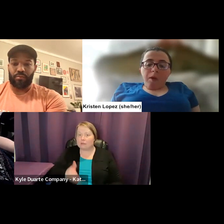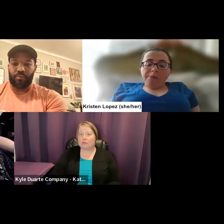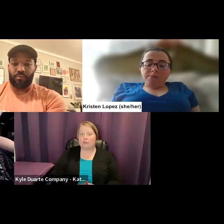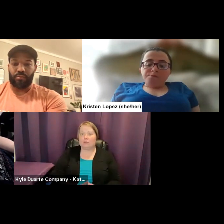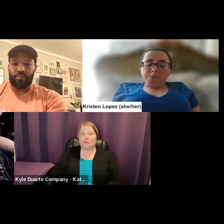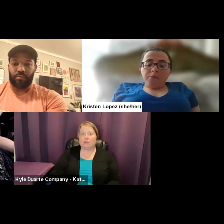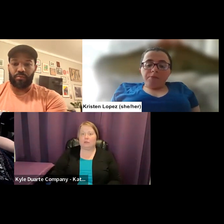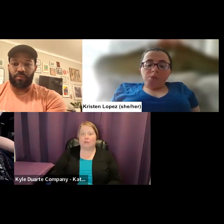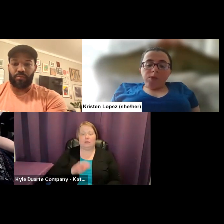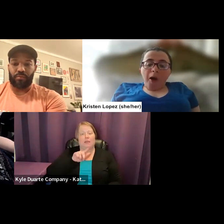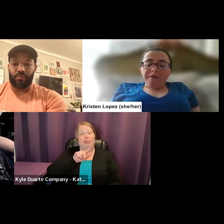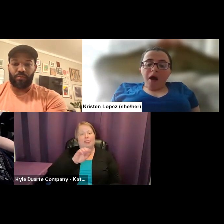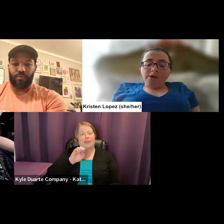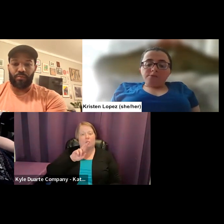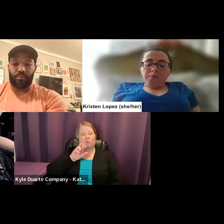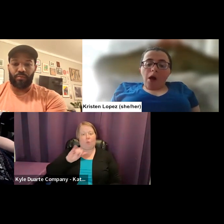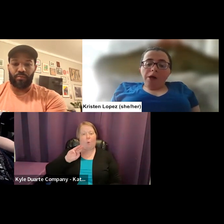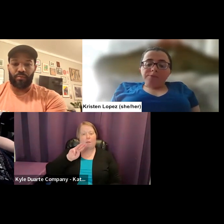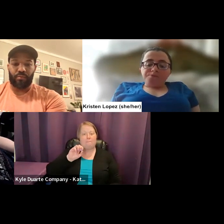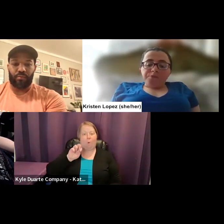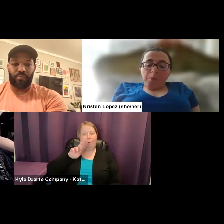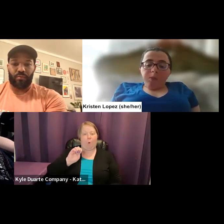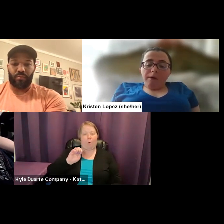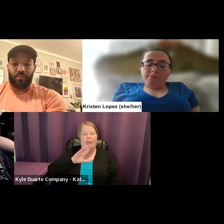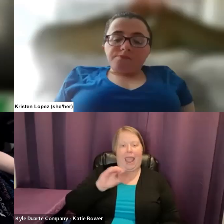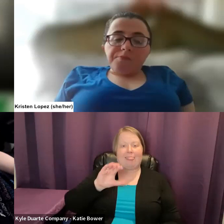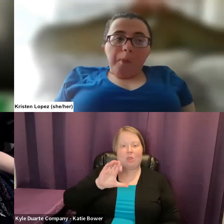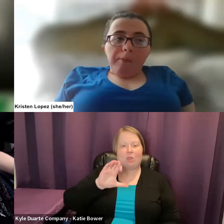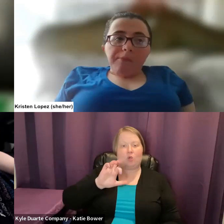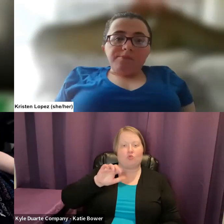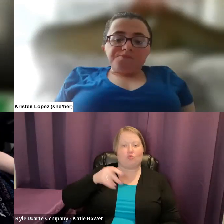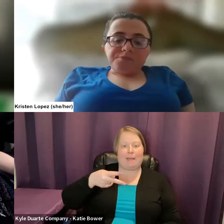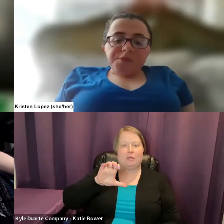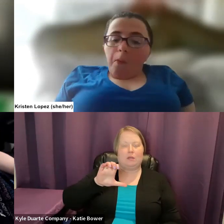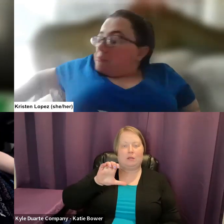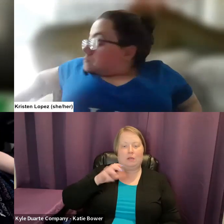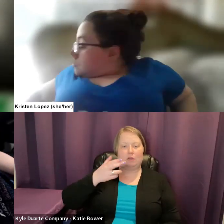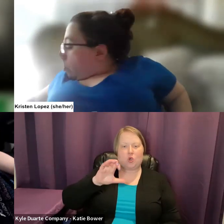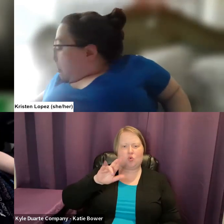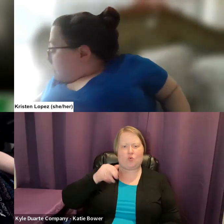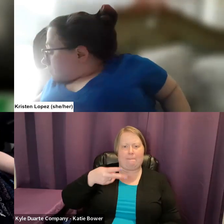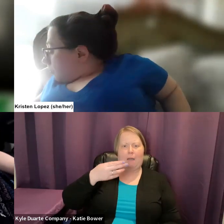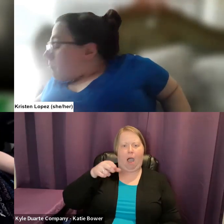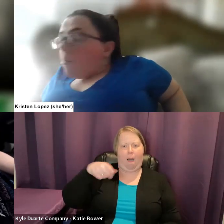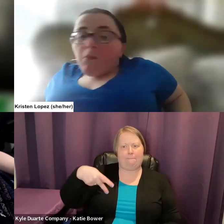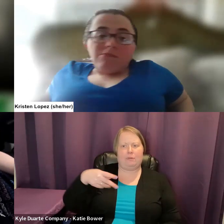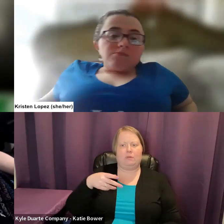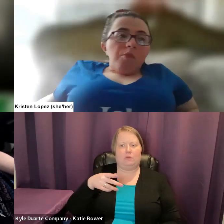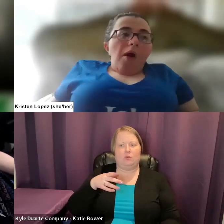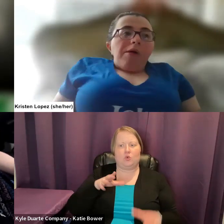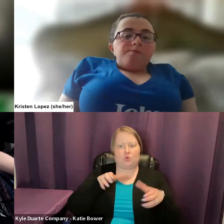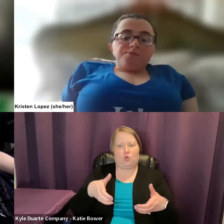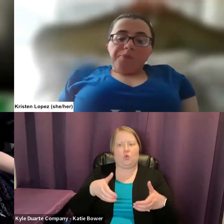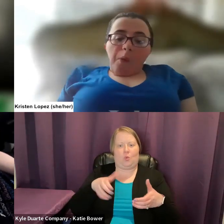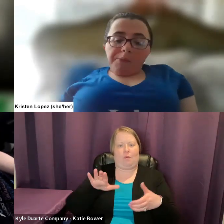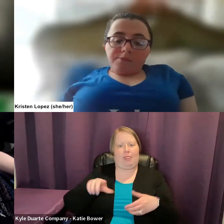So Leroy Moore and Keith Jones and the Crip Hop crew inspire me daily to, like, just their ideas of